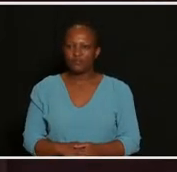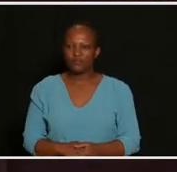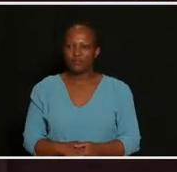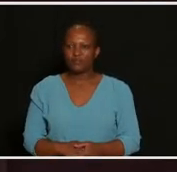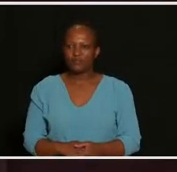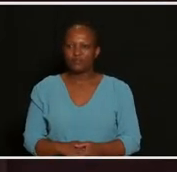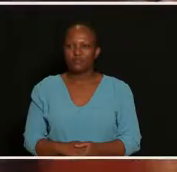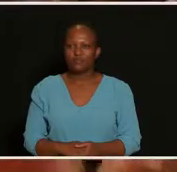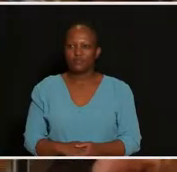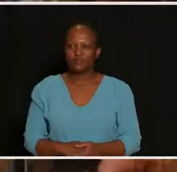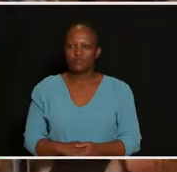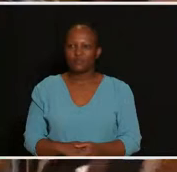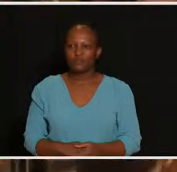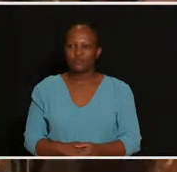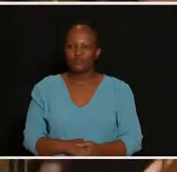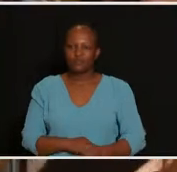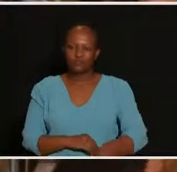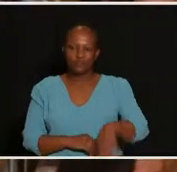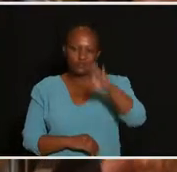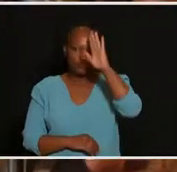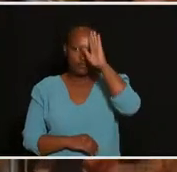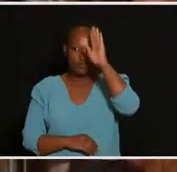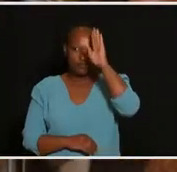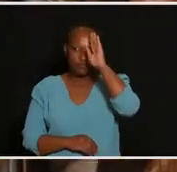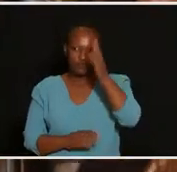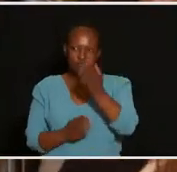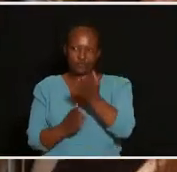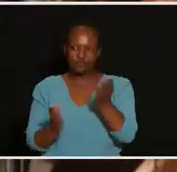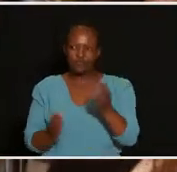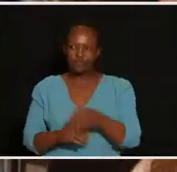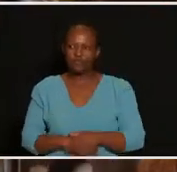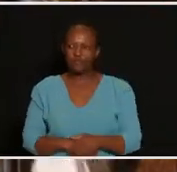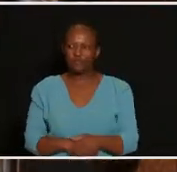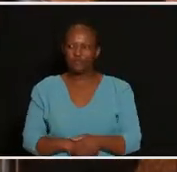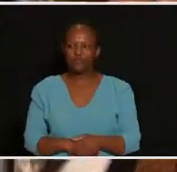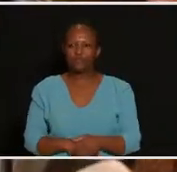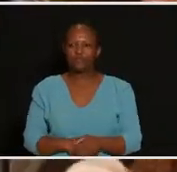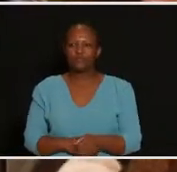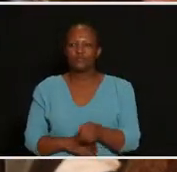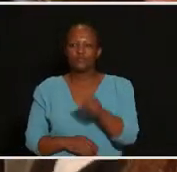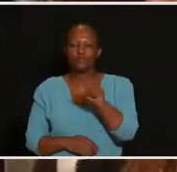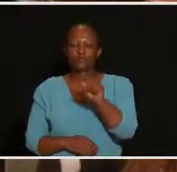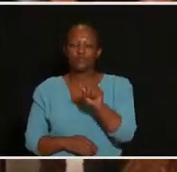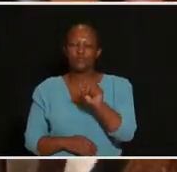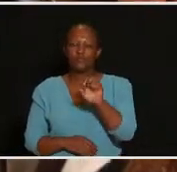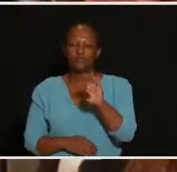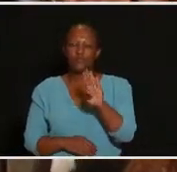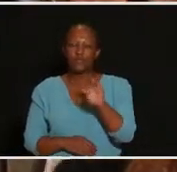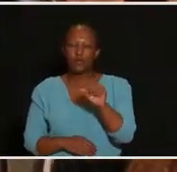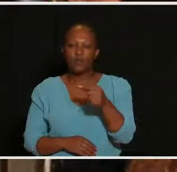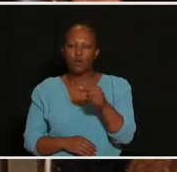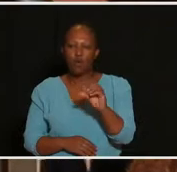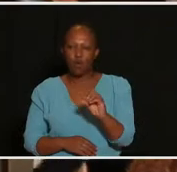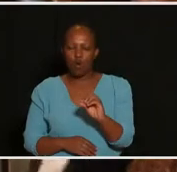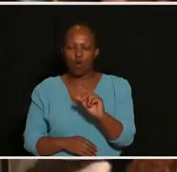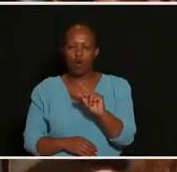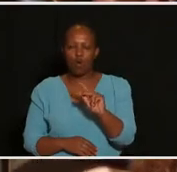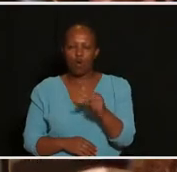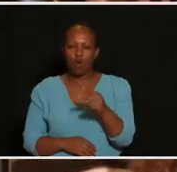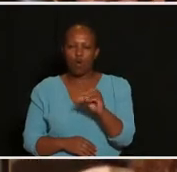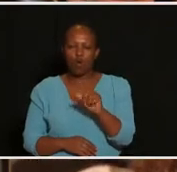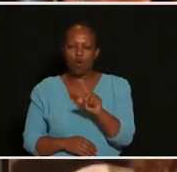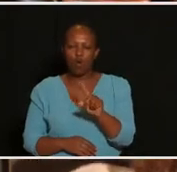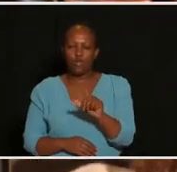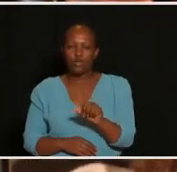good afternoon everyone my name is I'm full in support of the bill